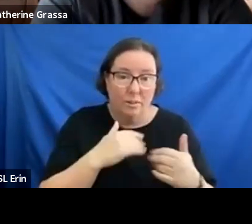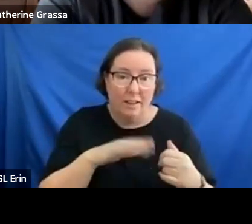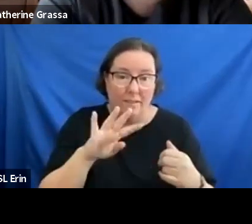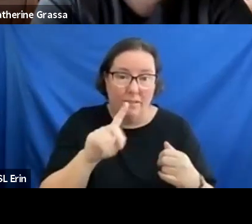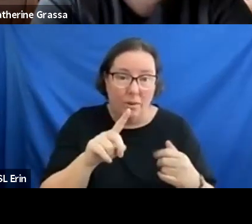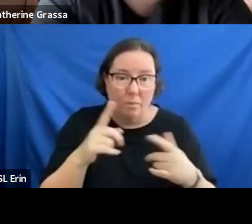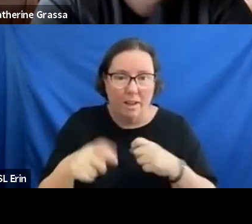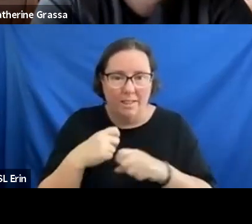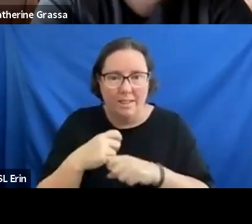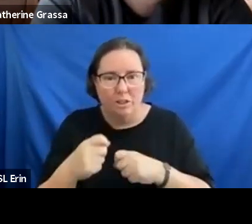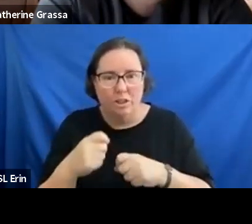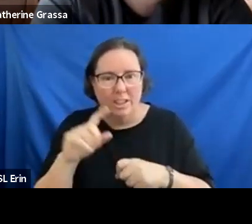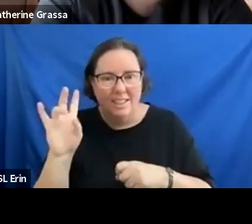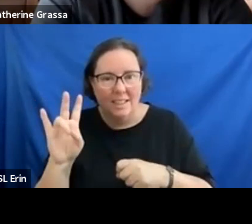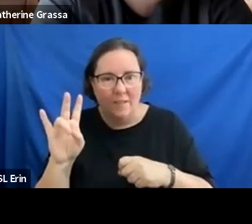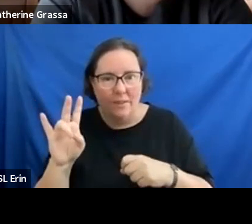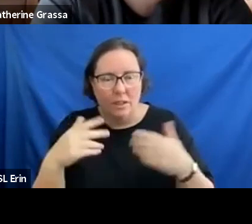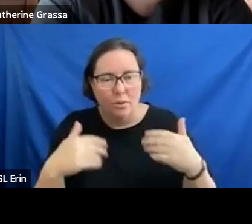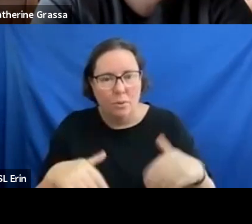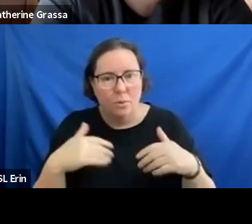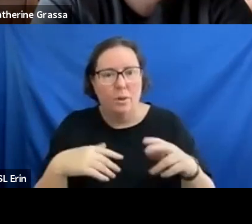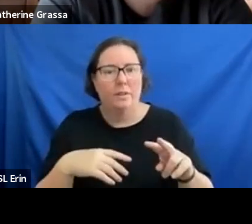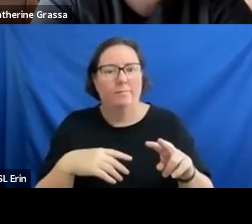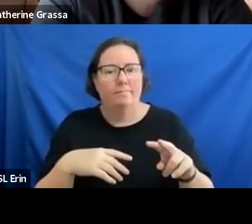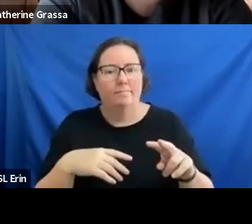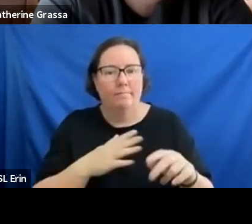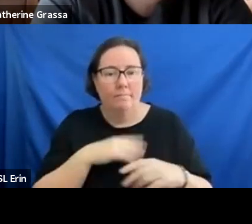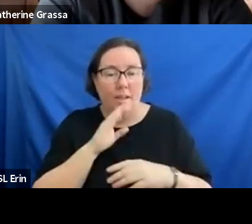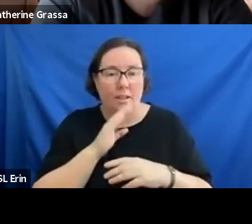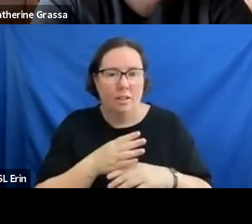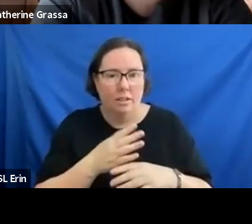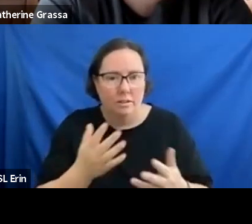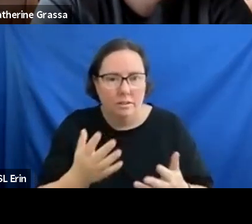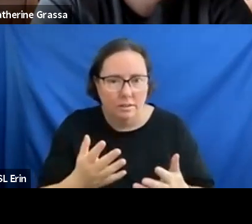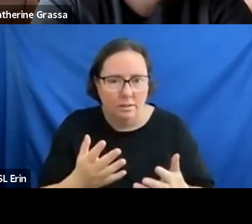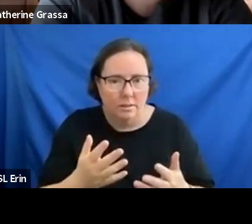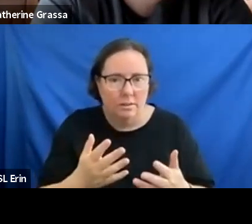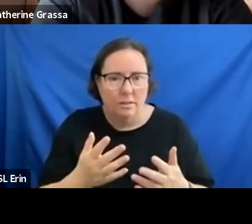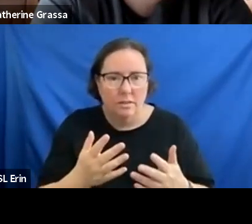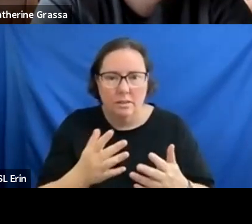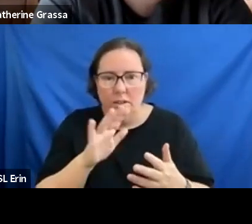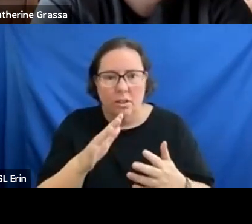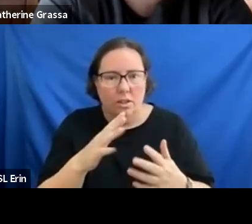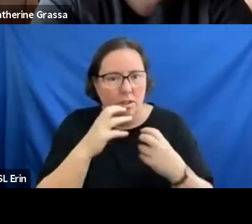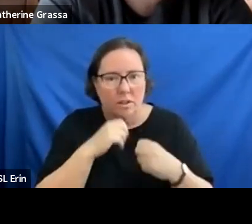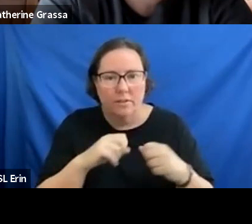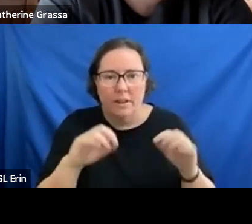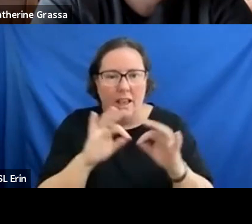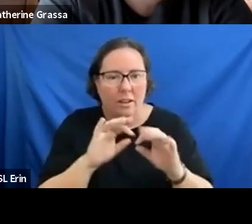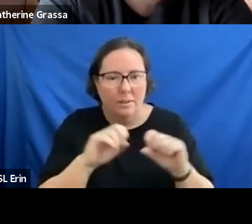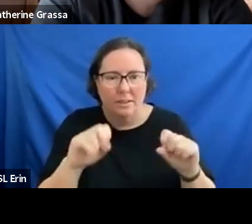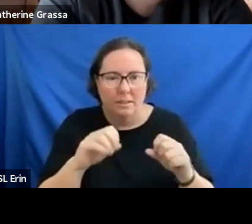have 7 seats. So my daughter's value system now totally destroyed. She's a